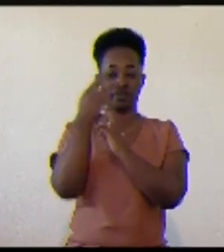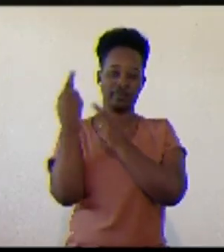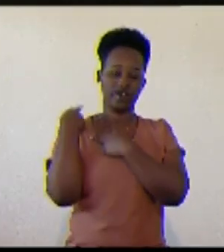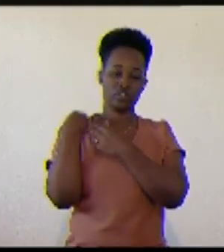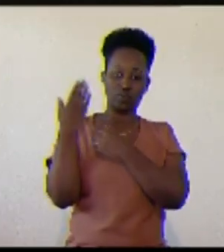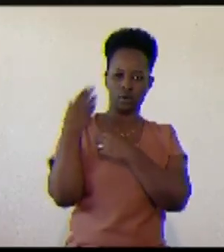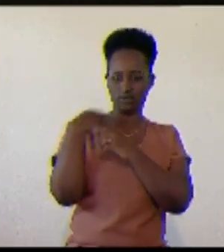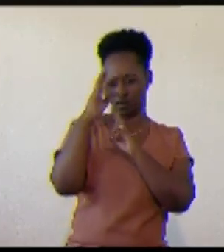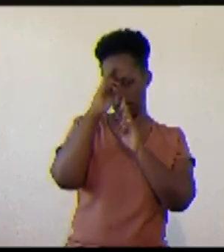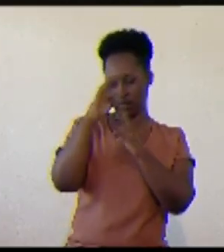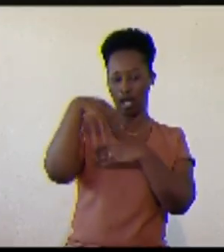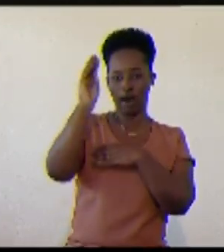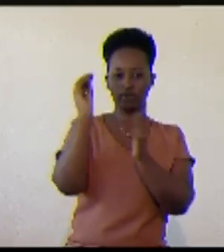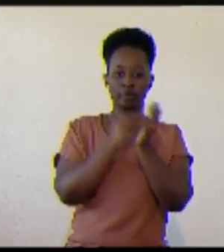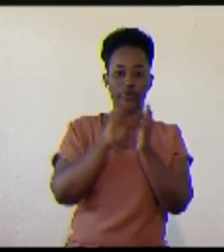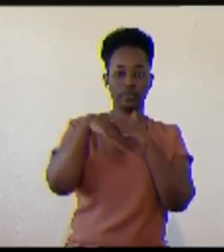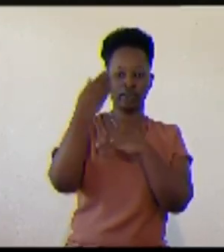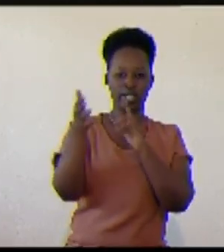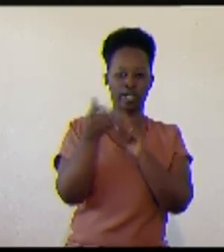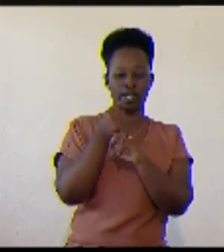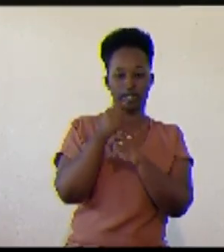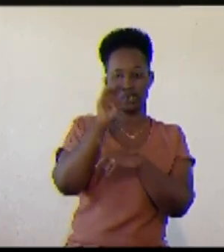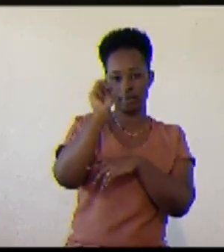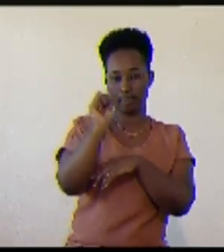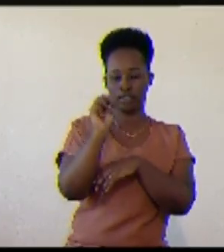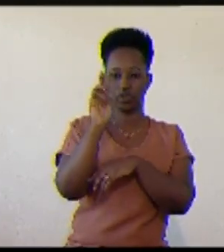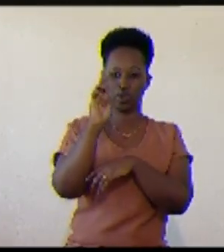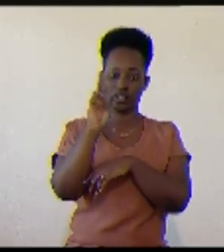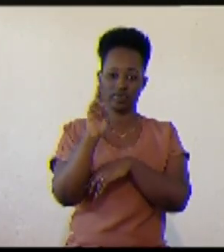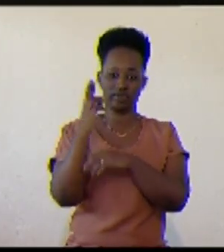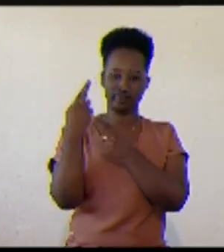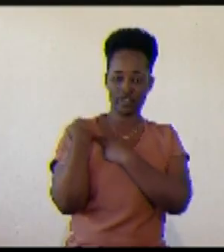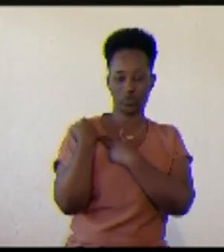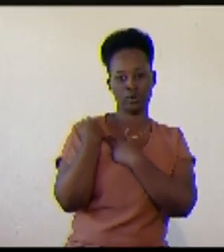respect to output, then you will get the marginal revenue function.